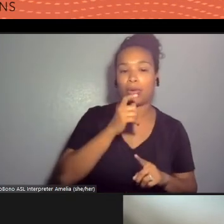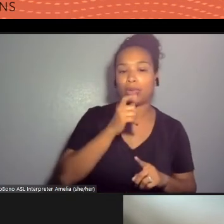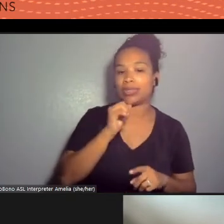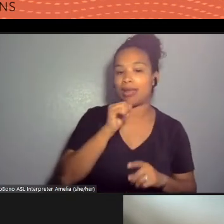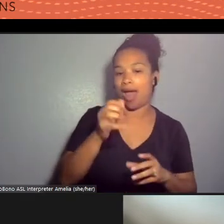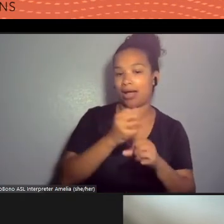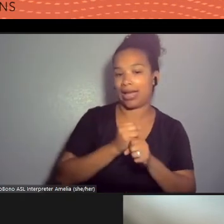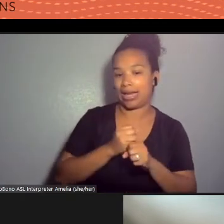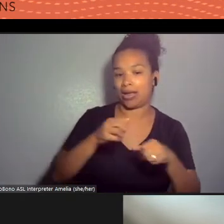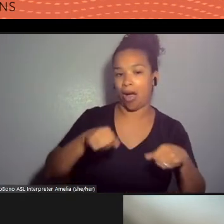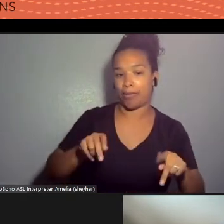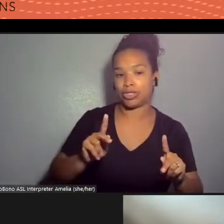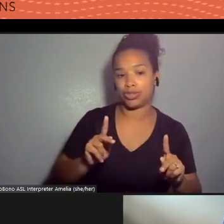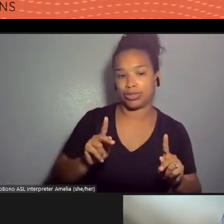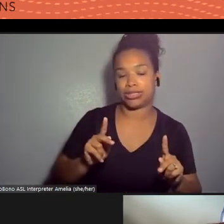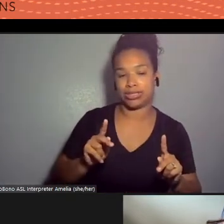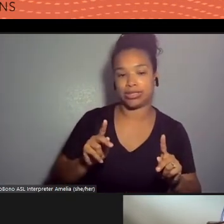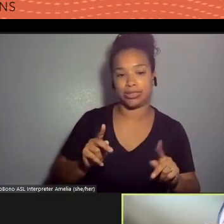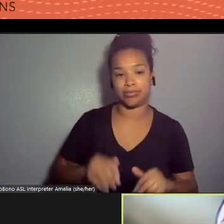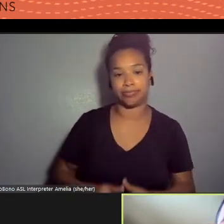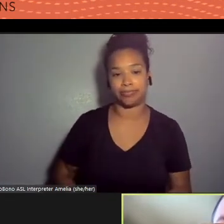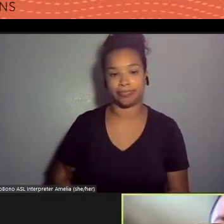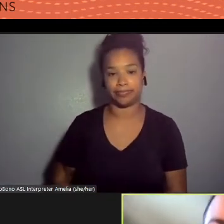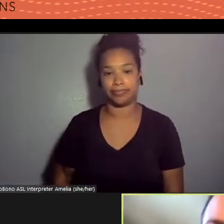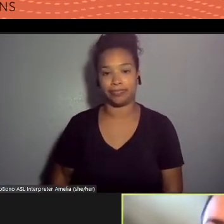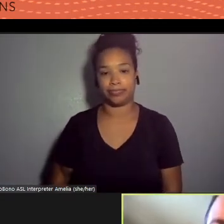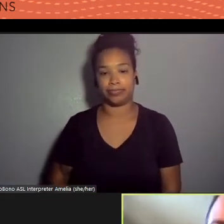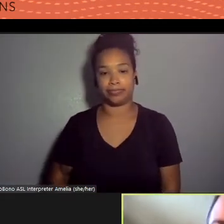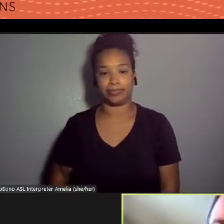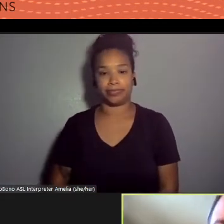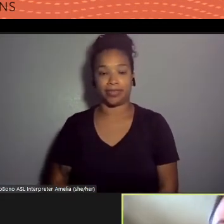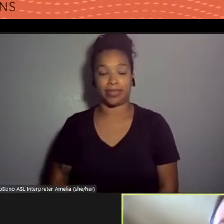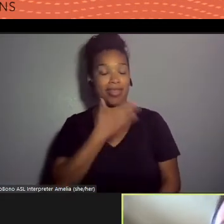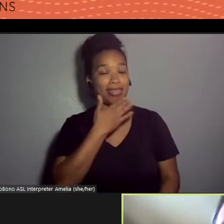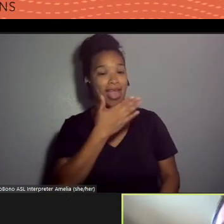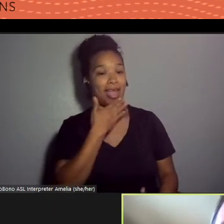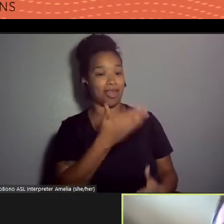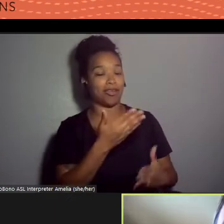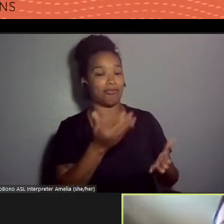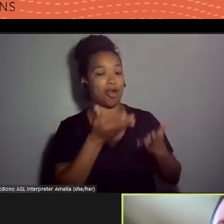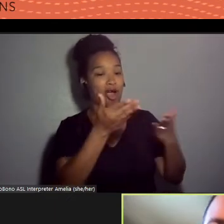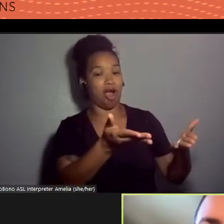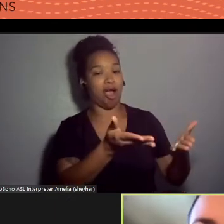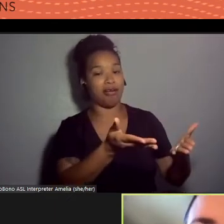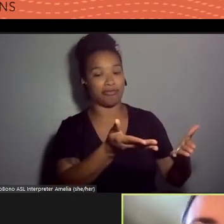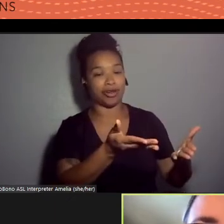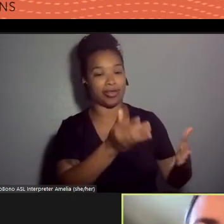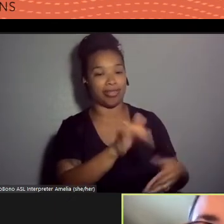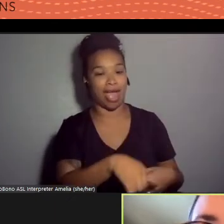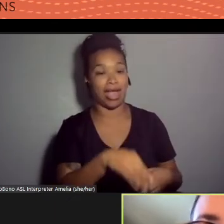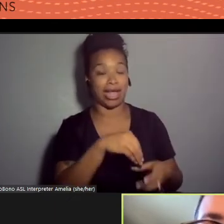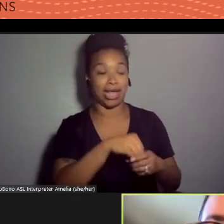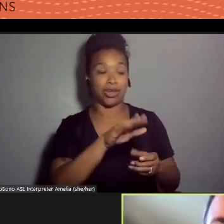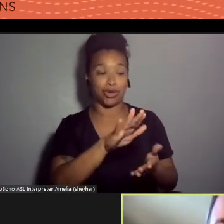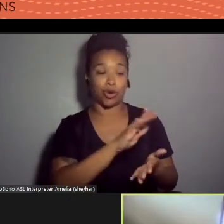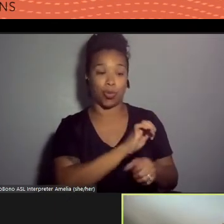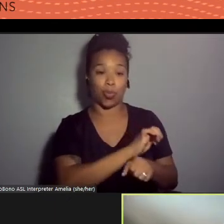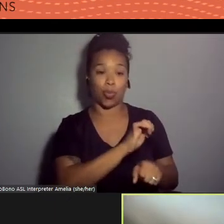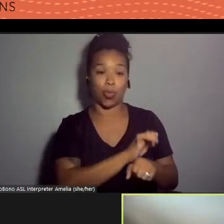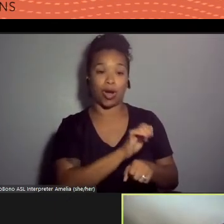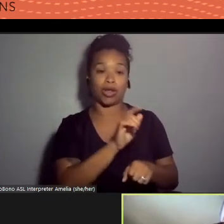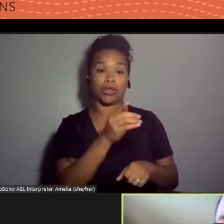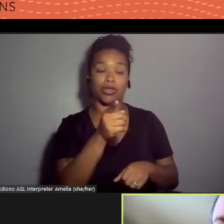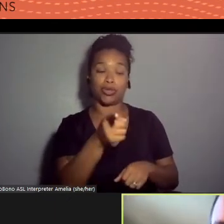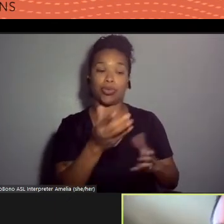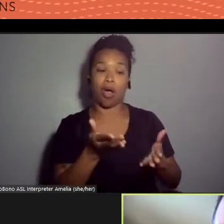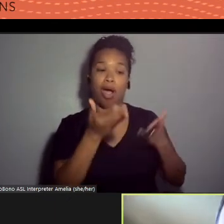not seen. Yeah, thank you for offering that. You know, in your piece, you offer some questions for people to